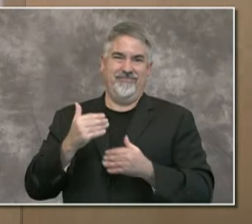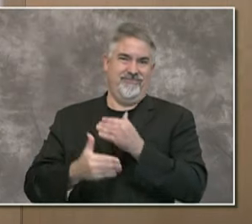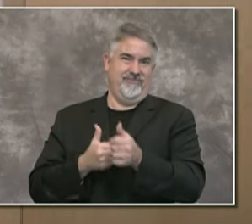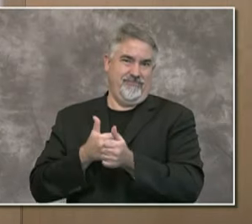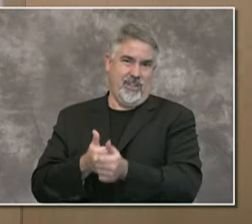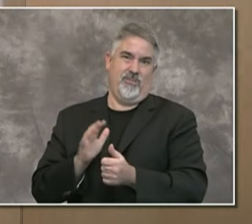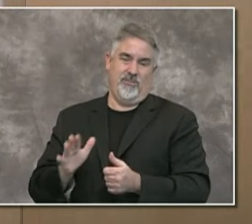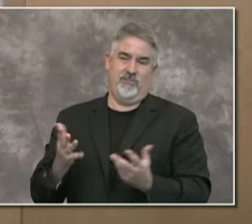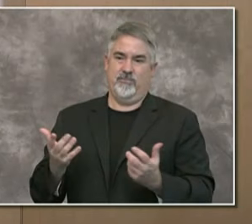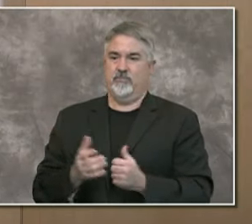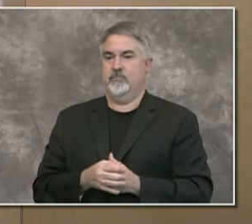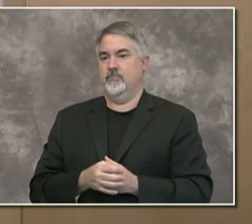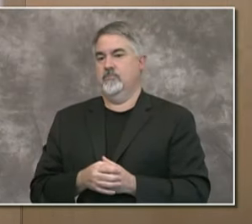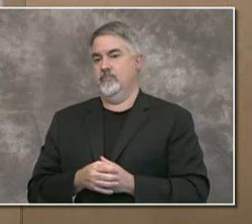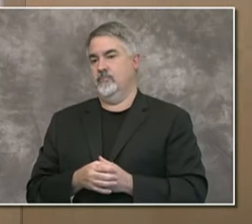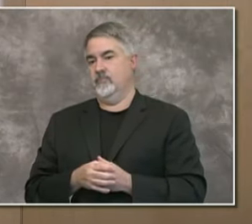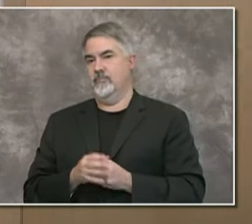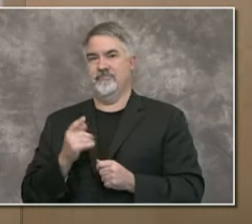contact investigation.